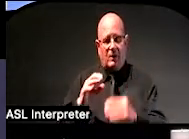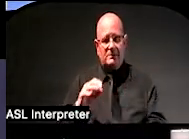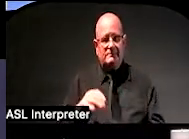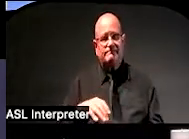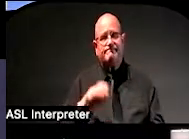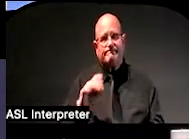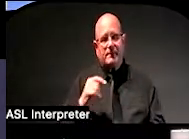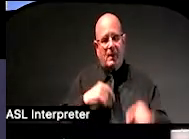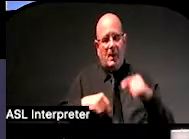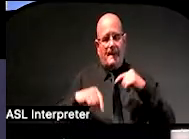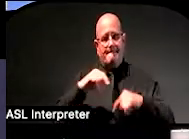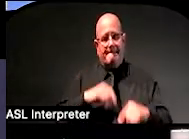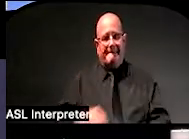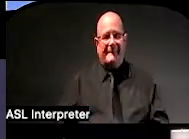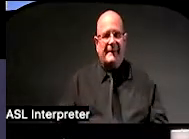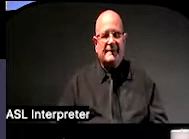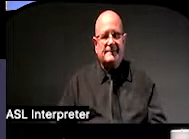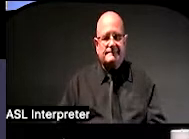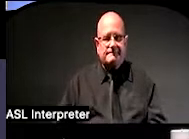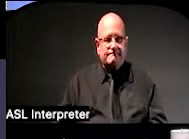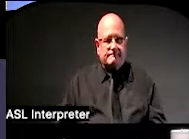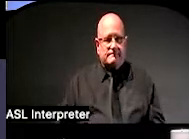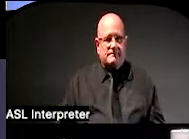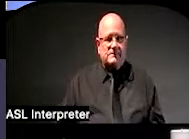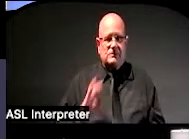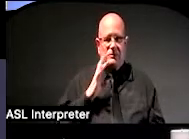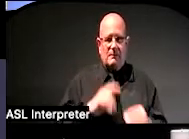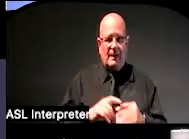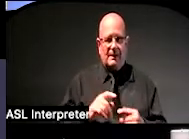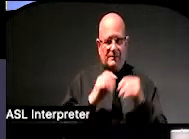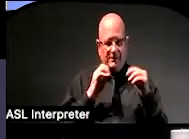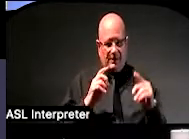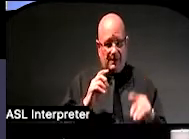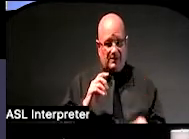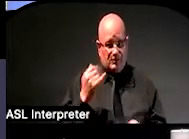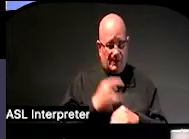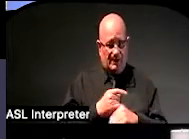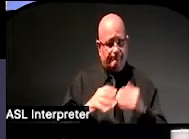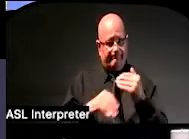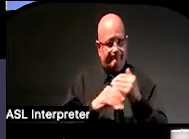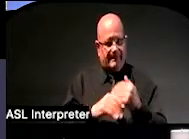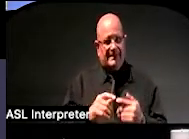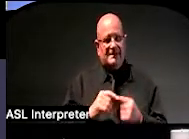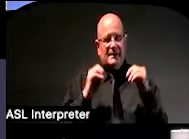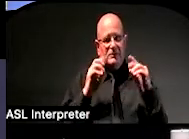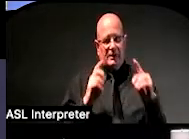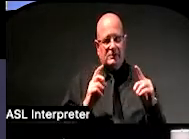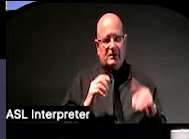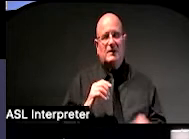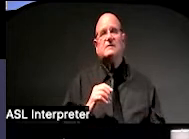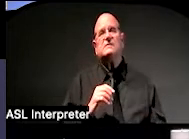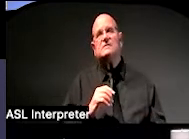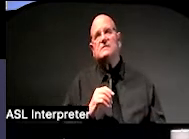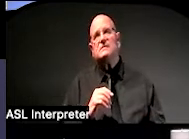go back just a little bit to tell you, because we did talk a little bit about special education today. Special education